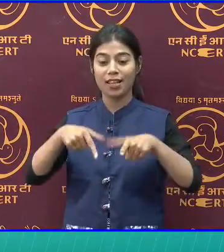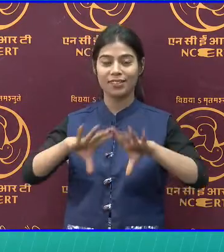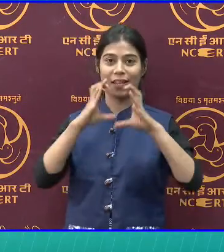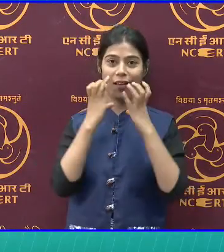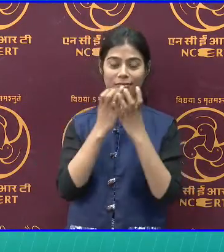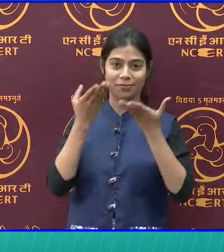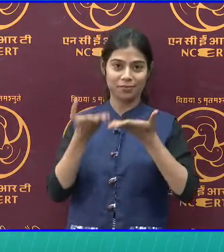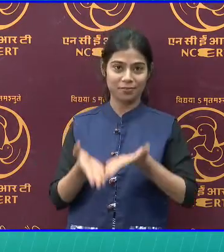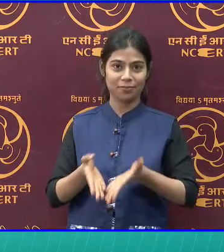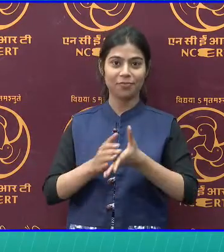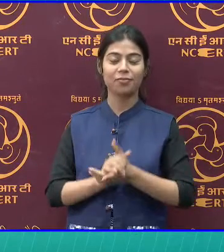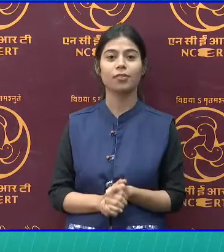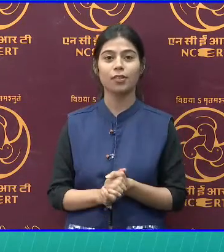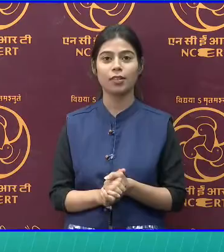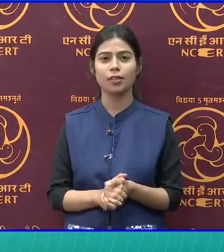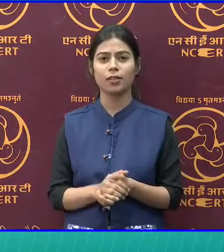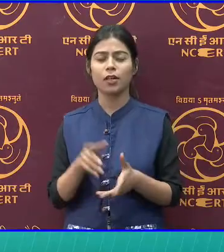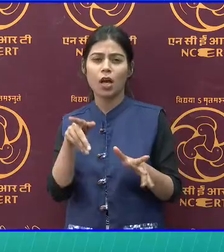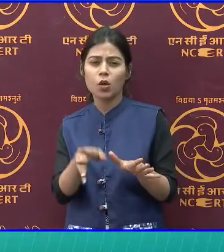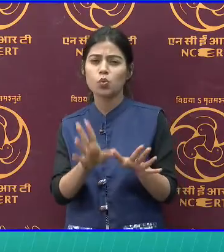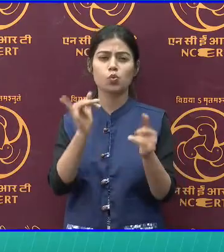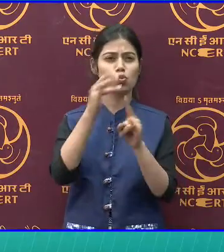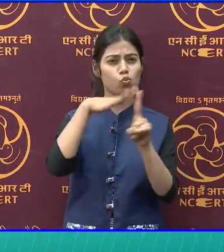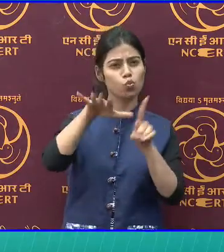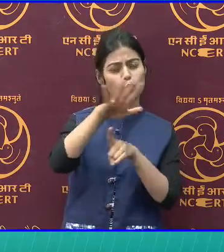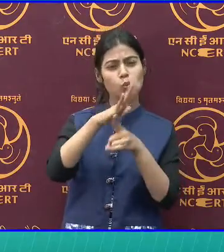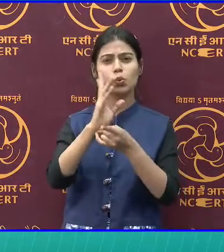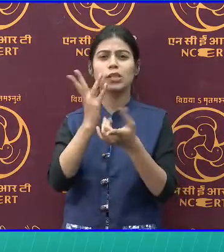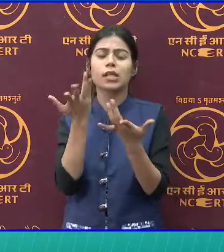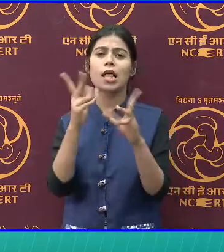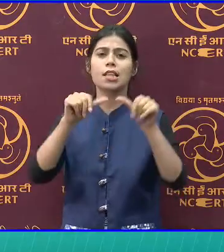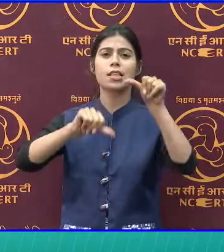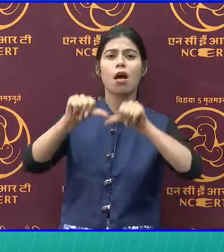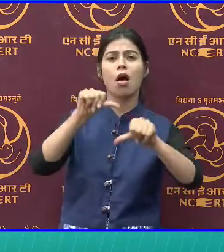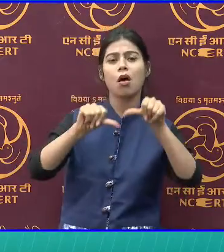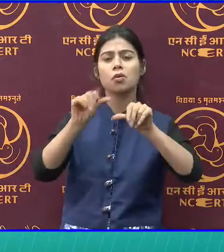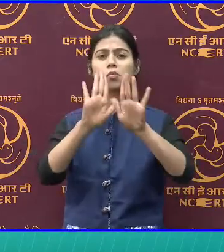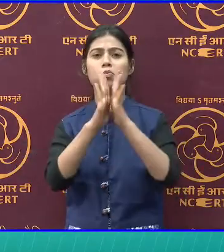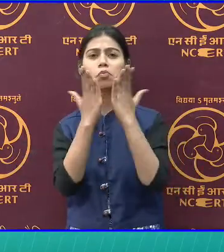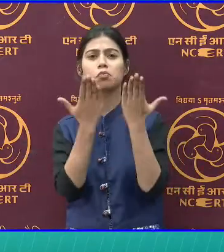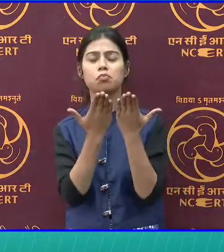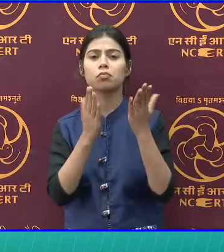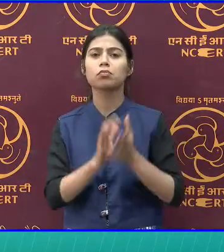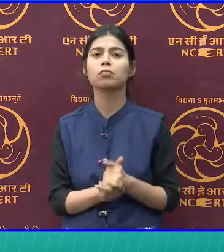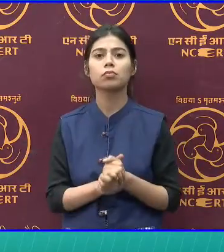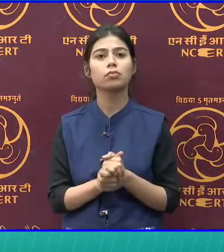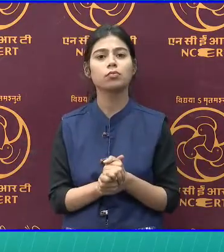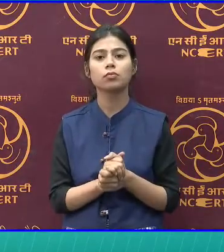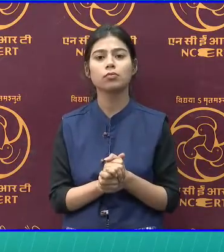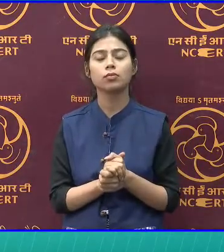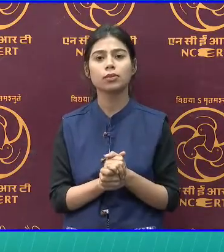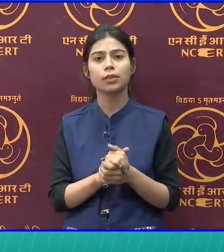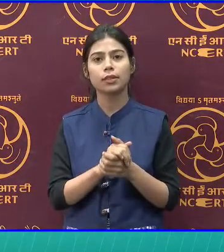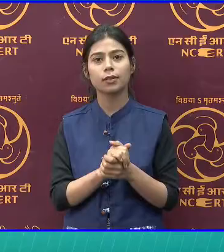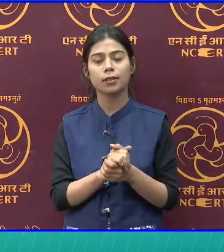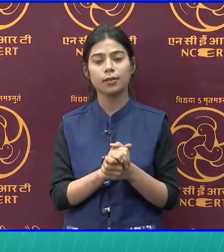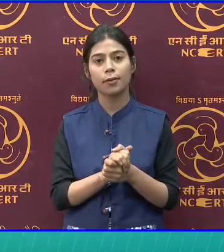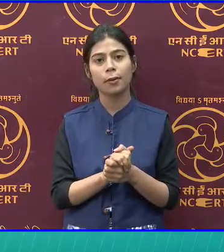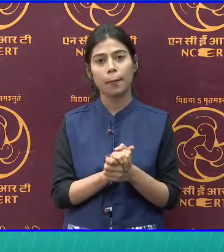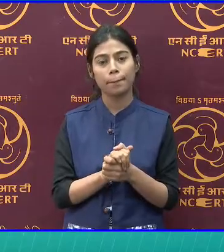session. Generally social science textbooks, social science curriculum is seen as